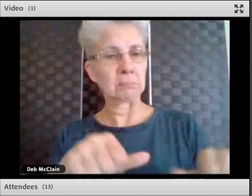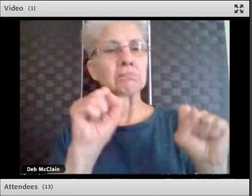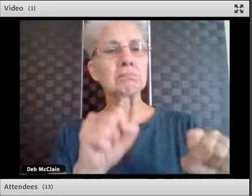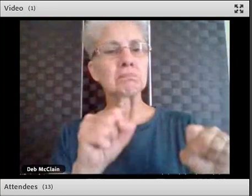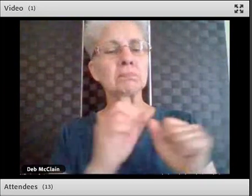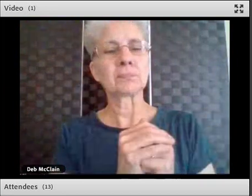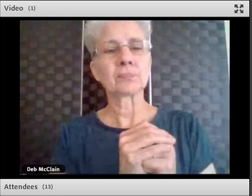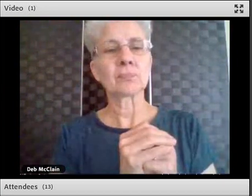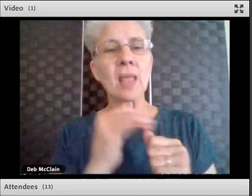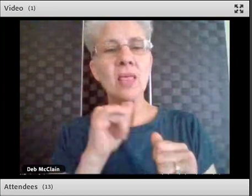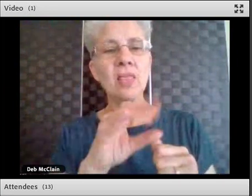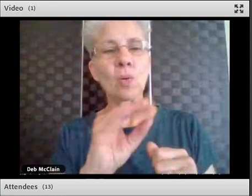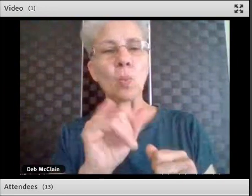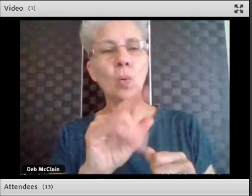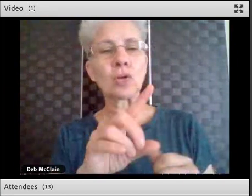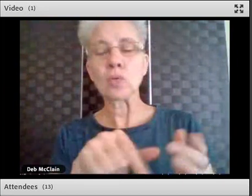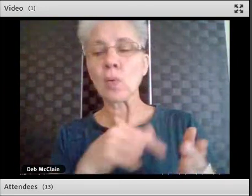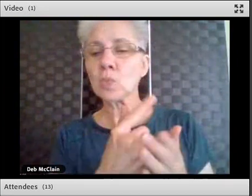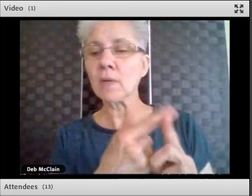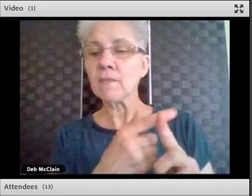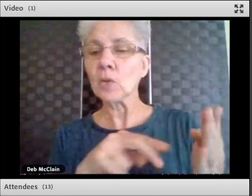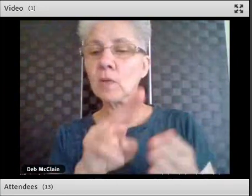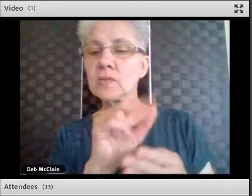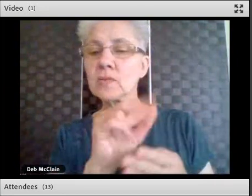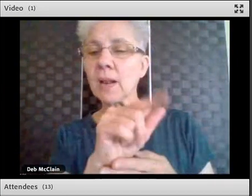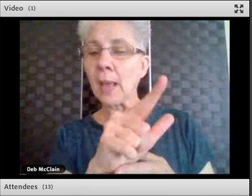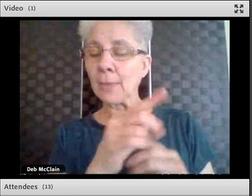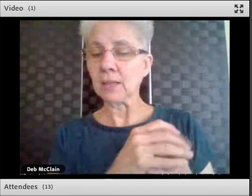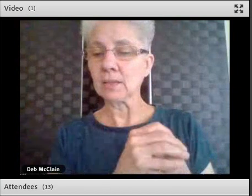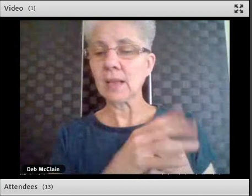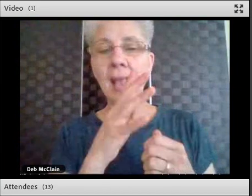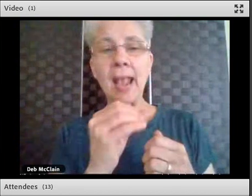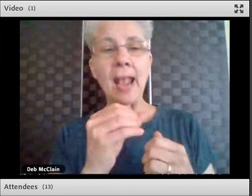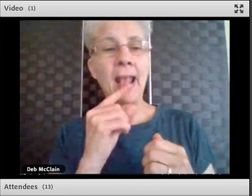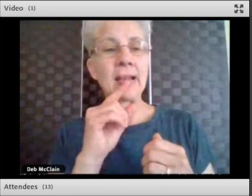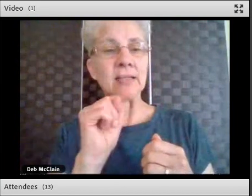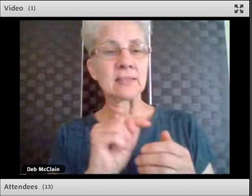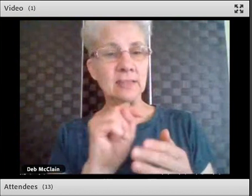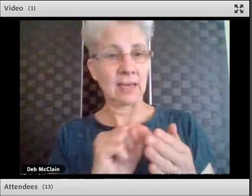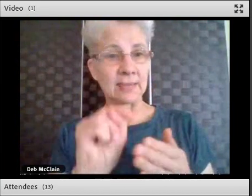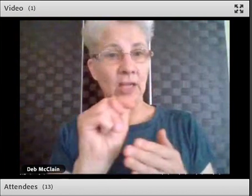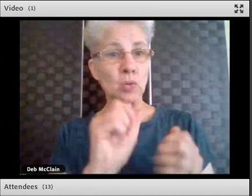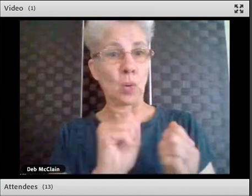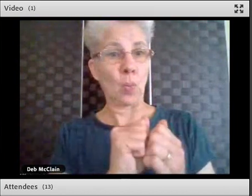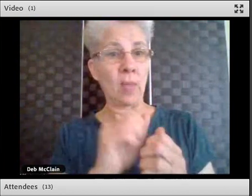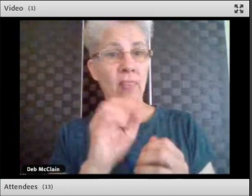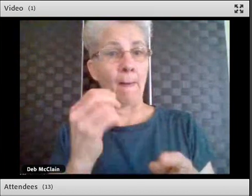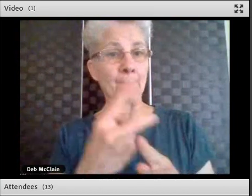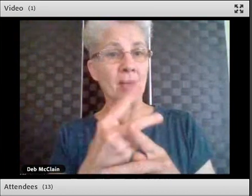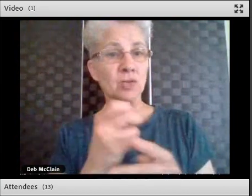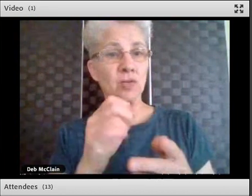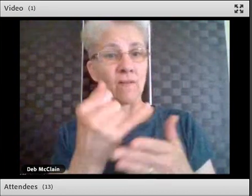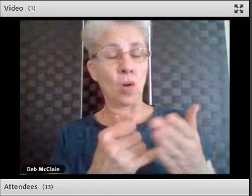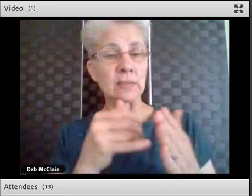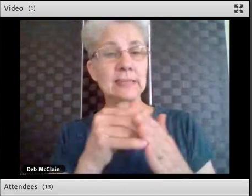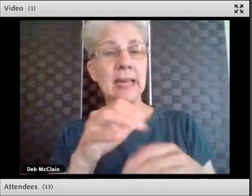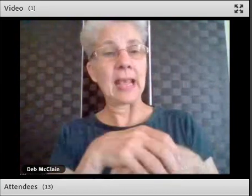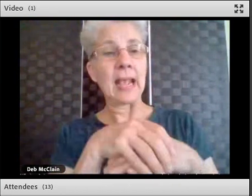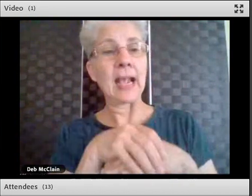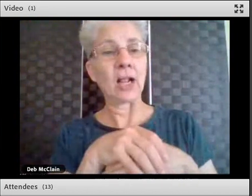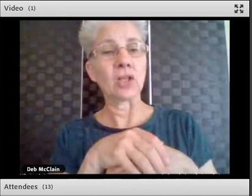one. Ms. Woodard graduated from the University of Alabama in Tuscaloosa with a Master of Arts in English and